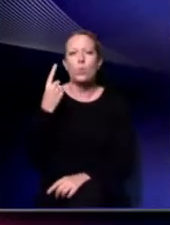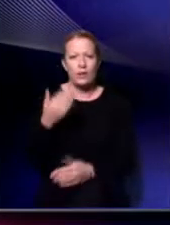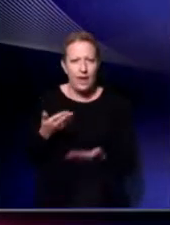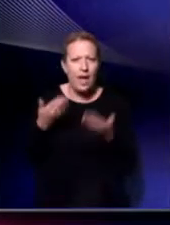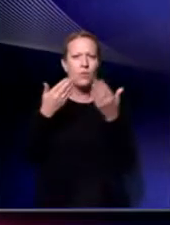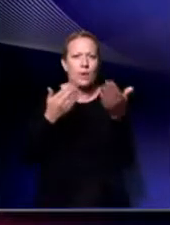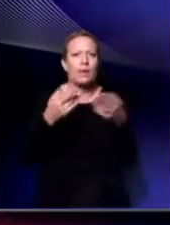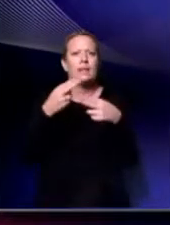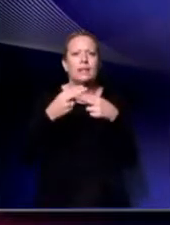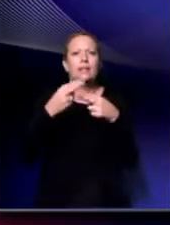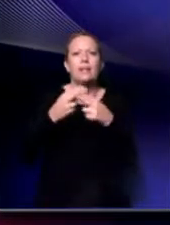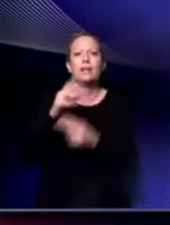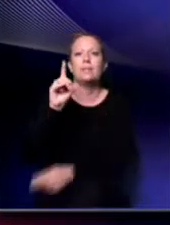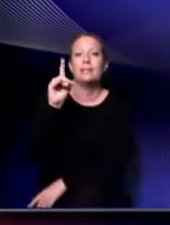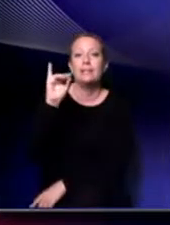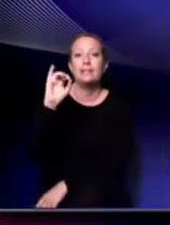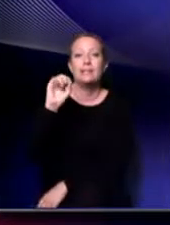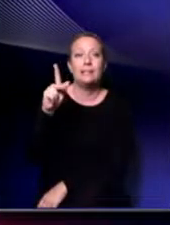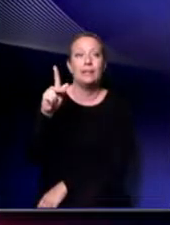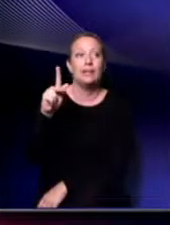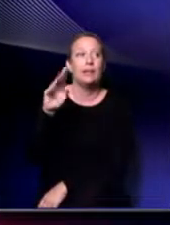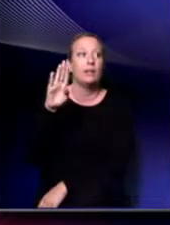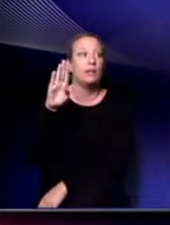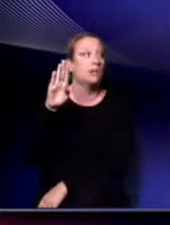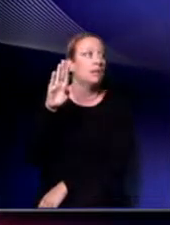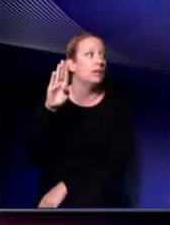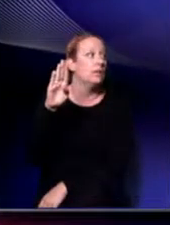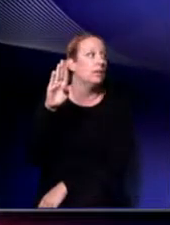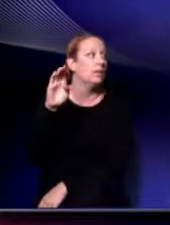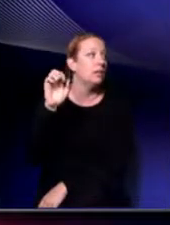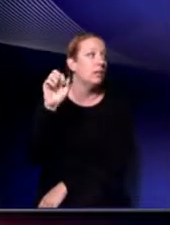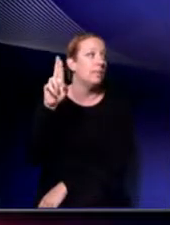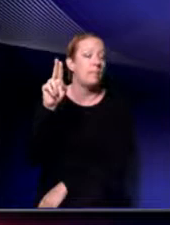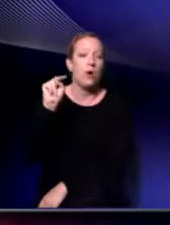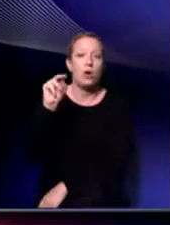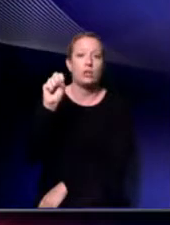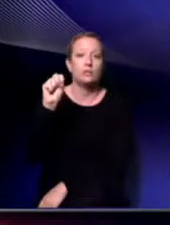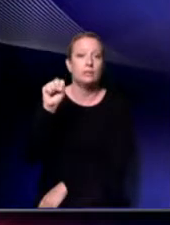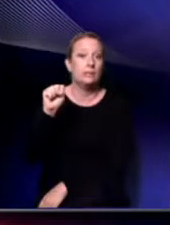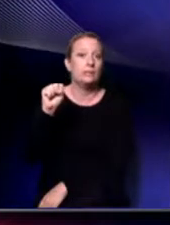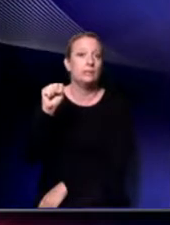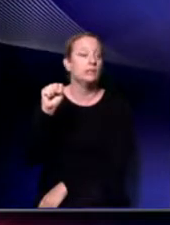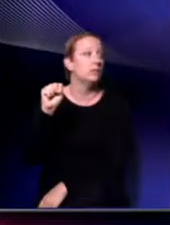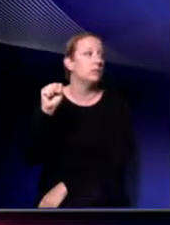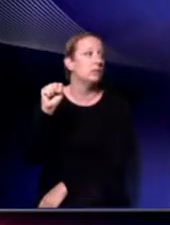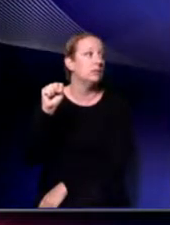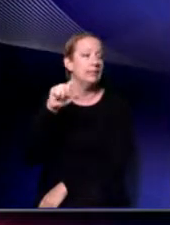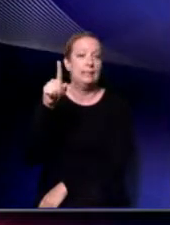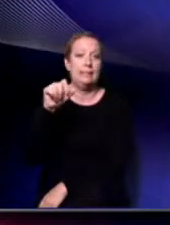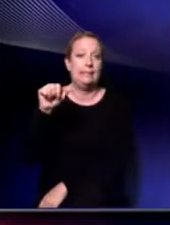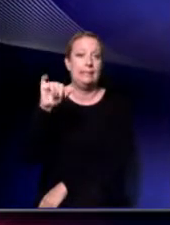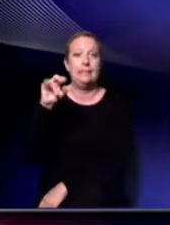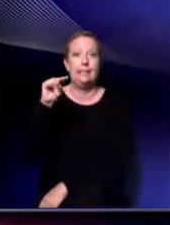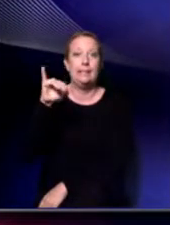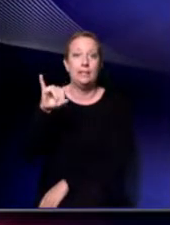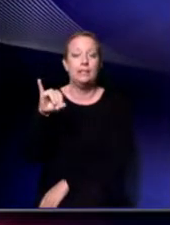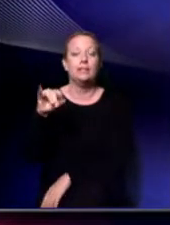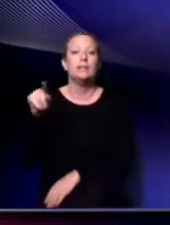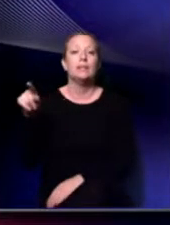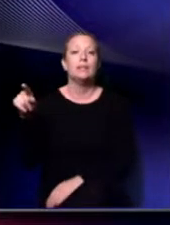Dick Baranzini. He's a past chief of police for Seattle. He served as a hearing